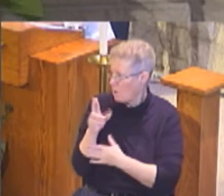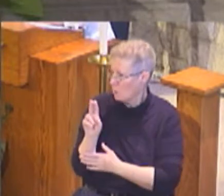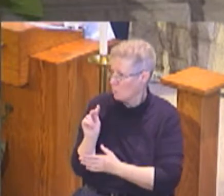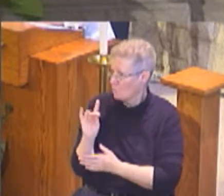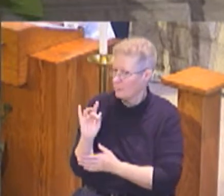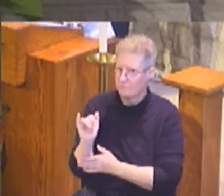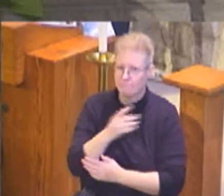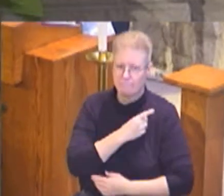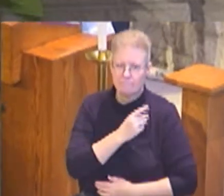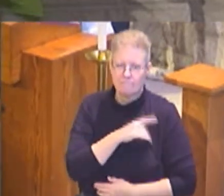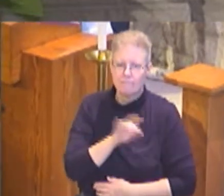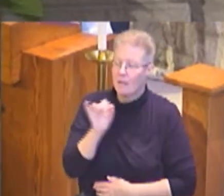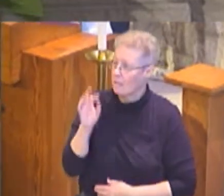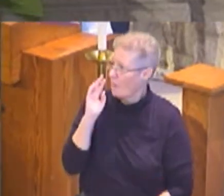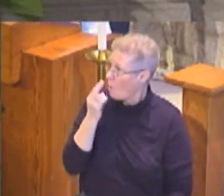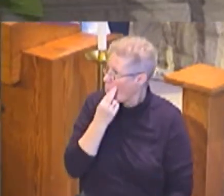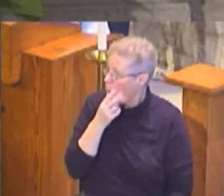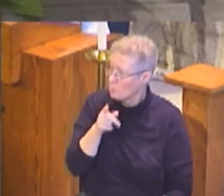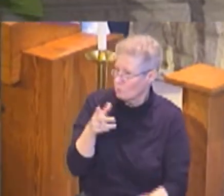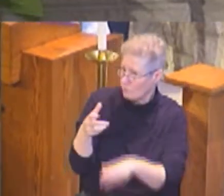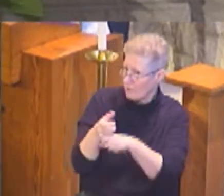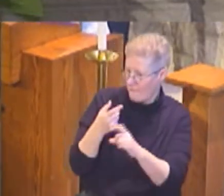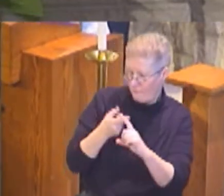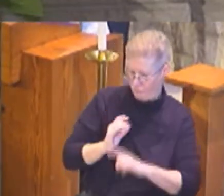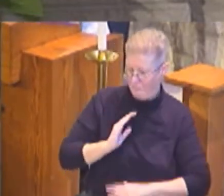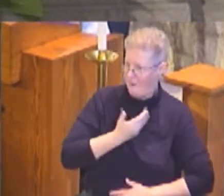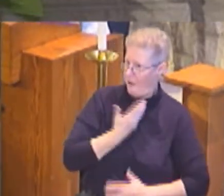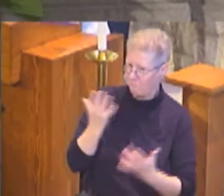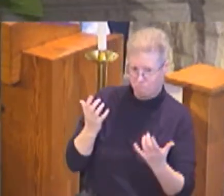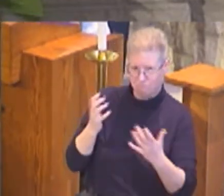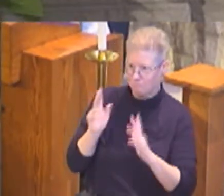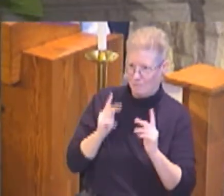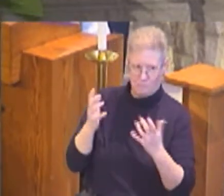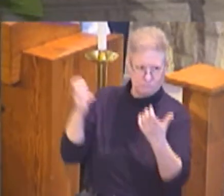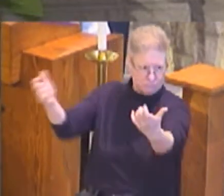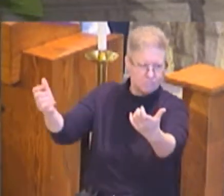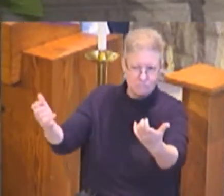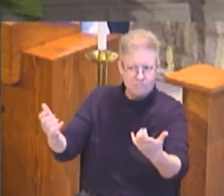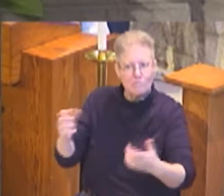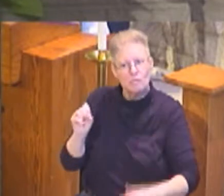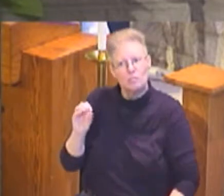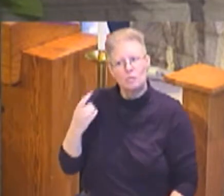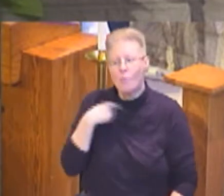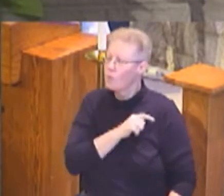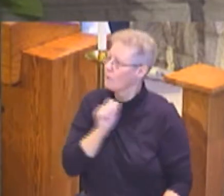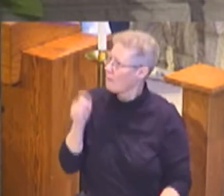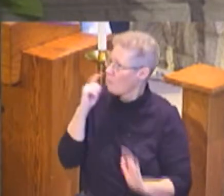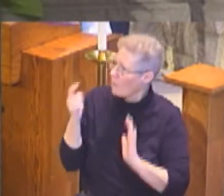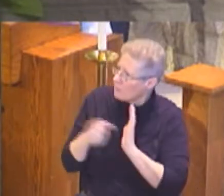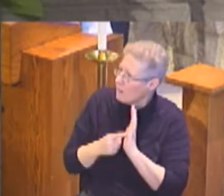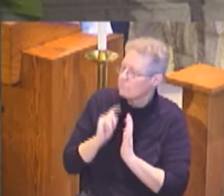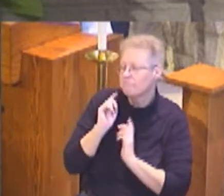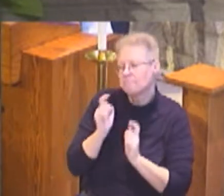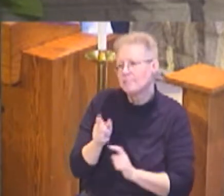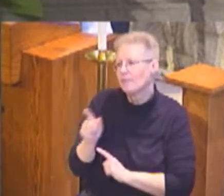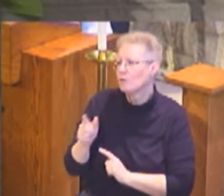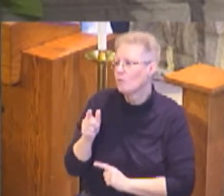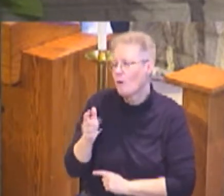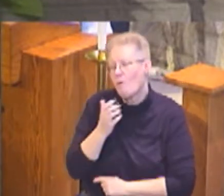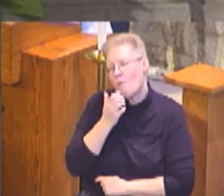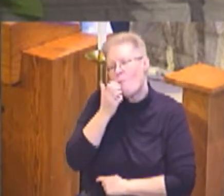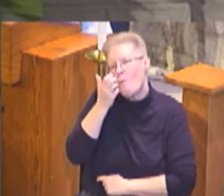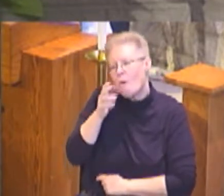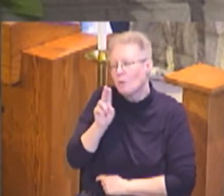are receiving, that is just from our congregation, and that is so we can recognize you and give you a warm Unity